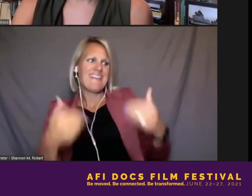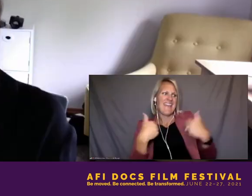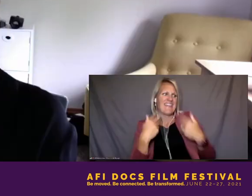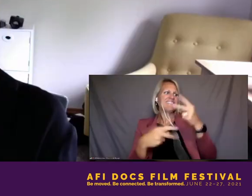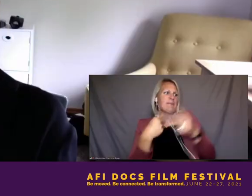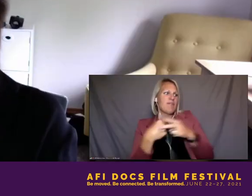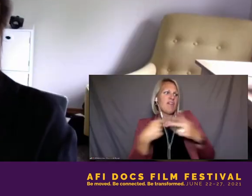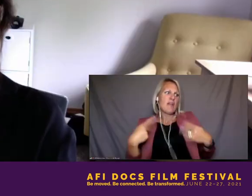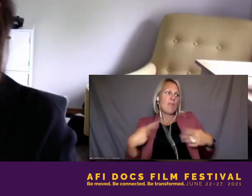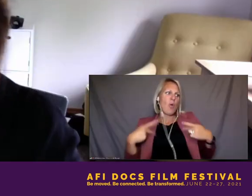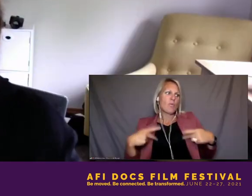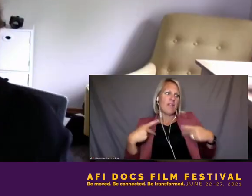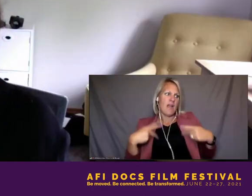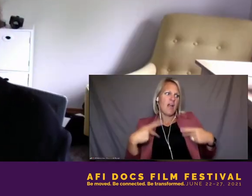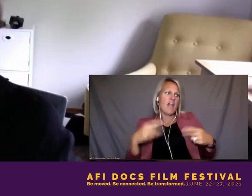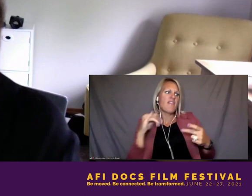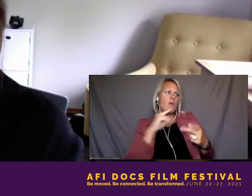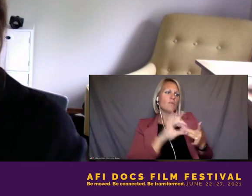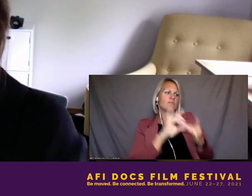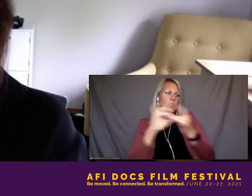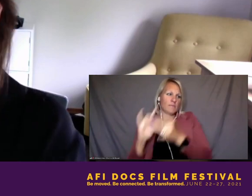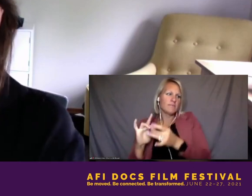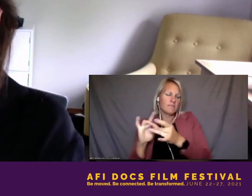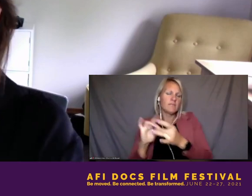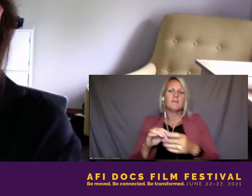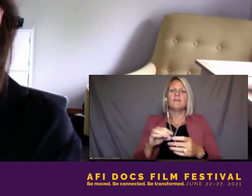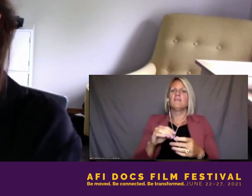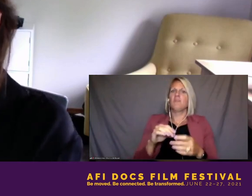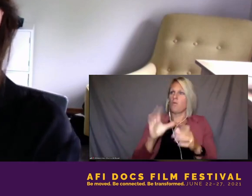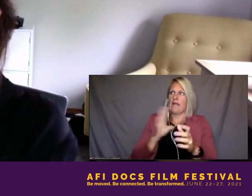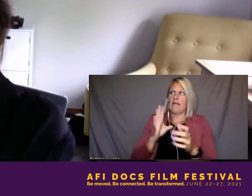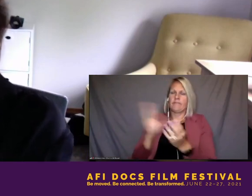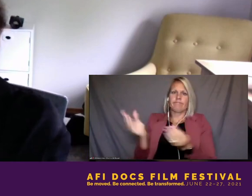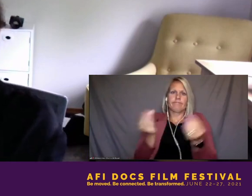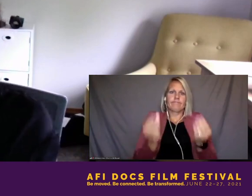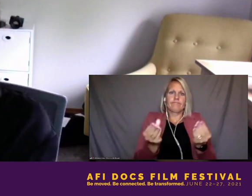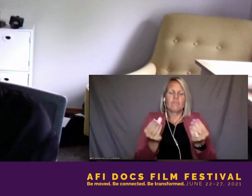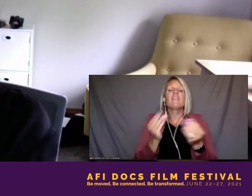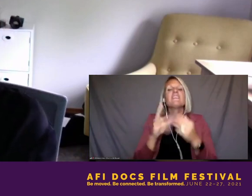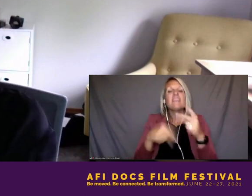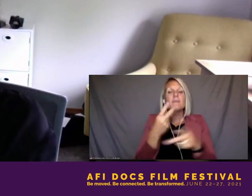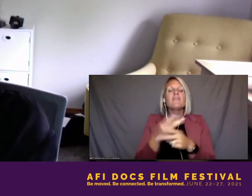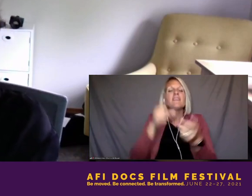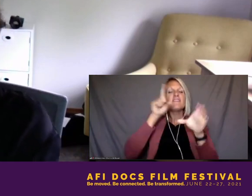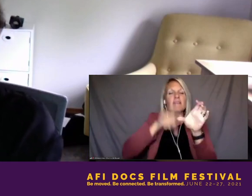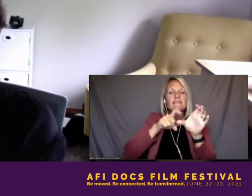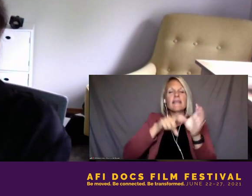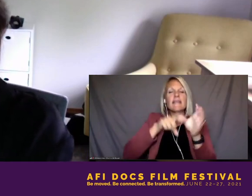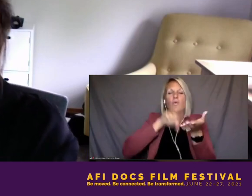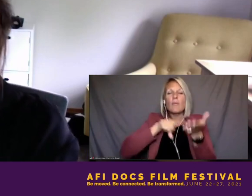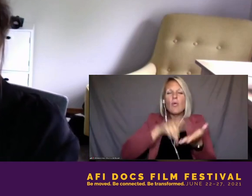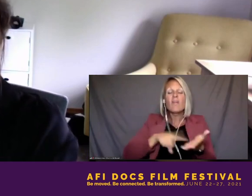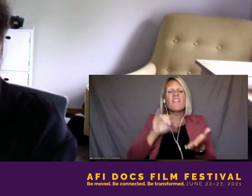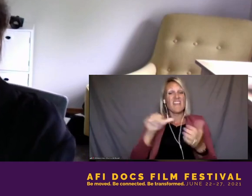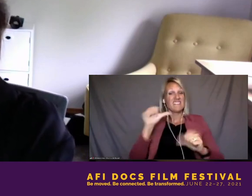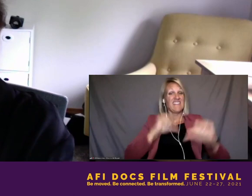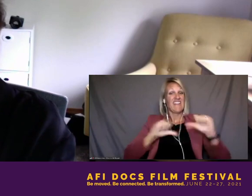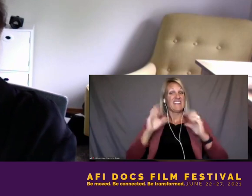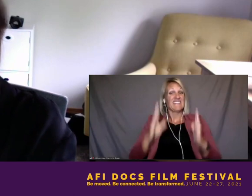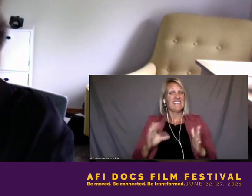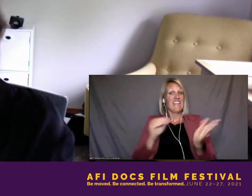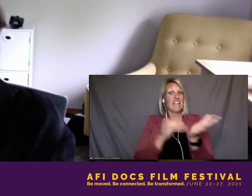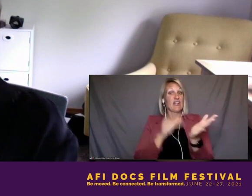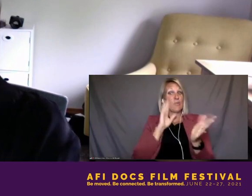that was similar to the legion. And like the type of investigative reporting that scientists and doctors would do if they were allowed to